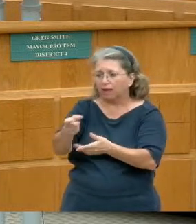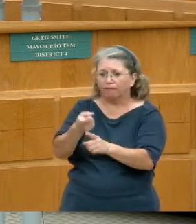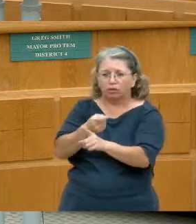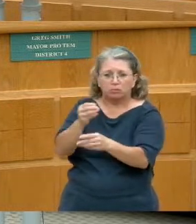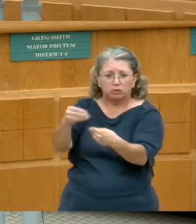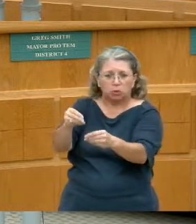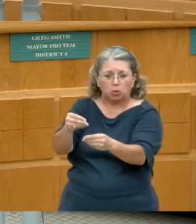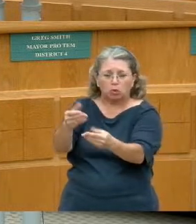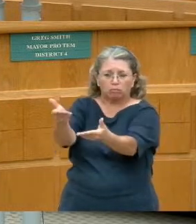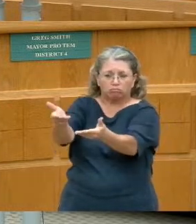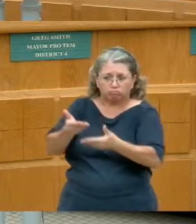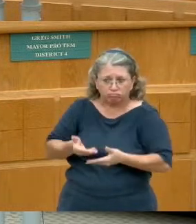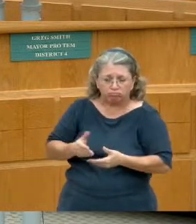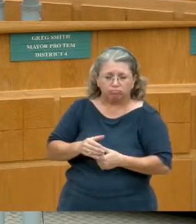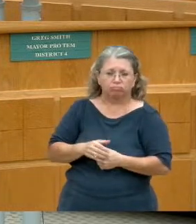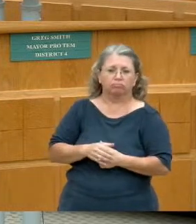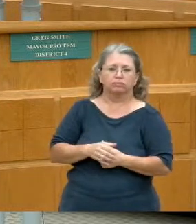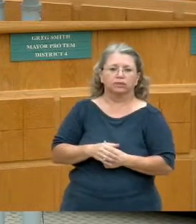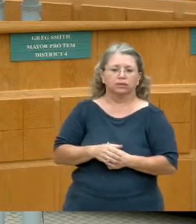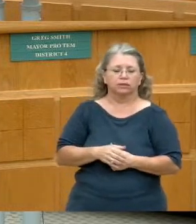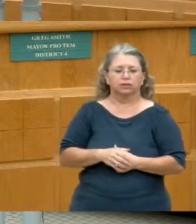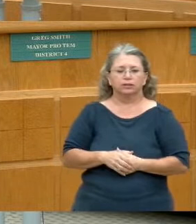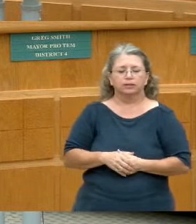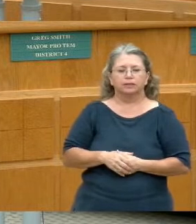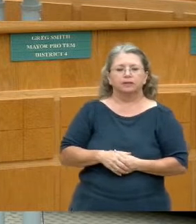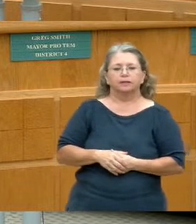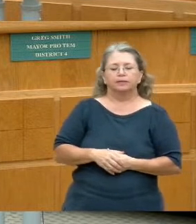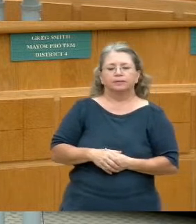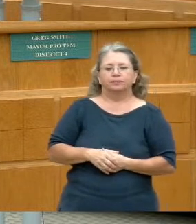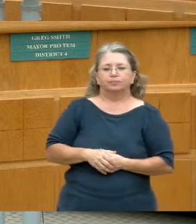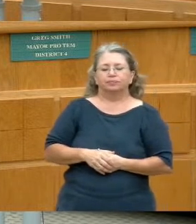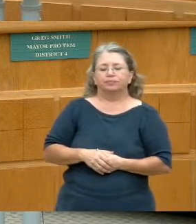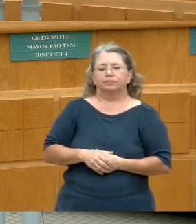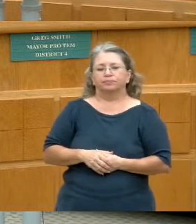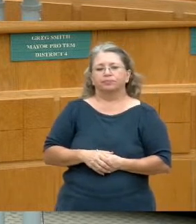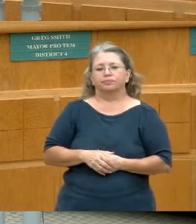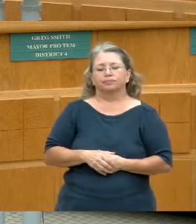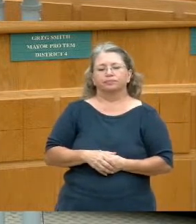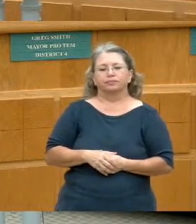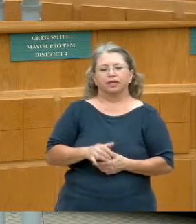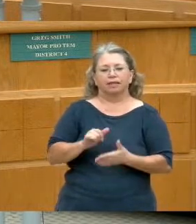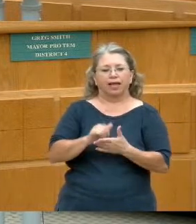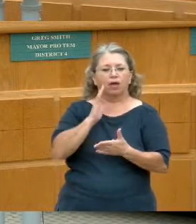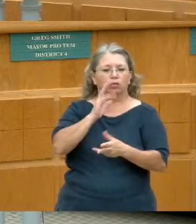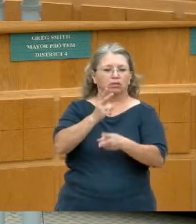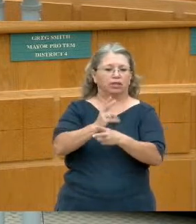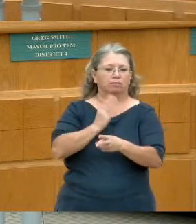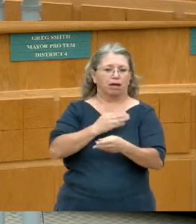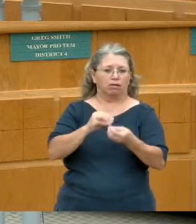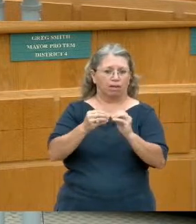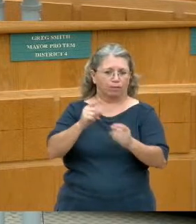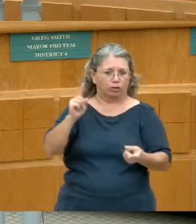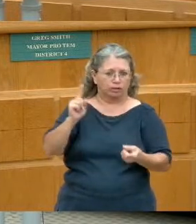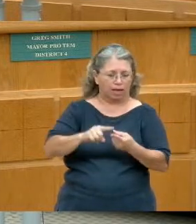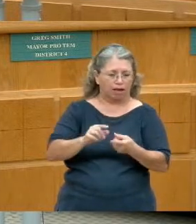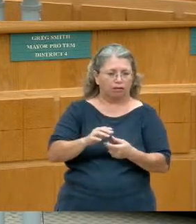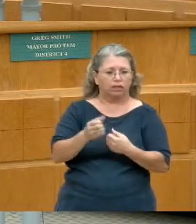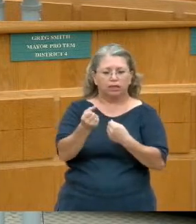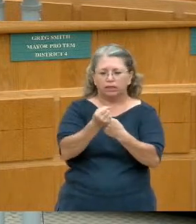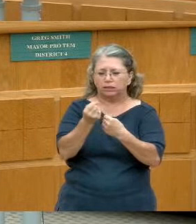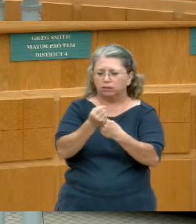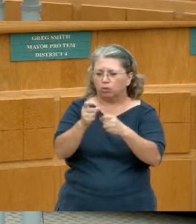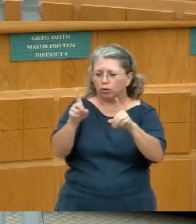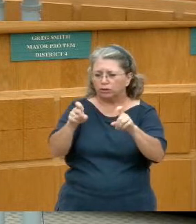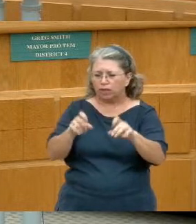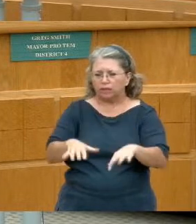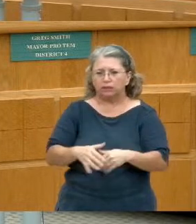below 1 in the coastal Bend area and South Texas, and most importantly, support testing and contact tracing so